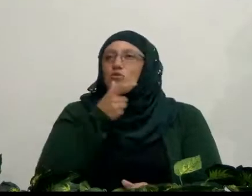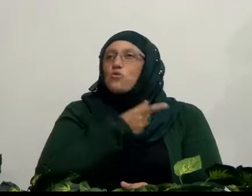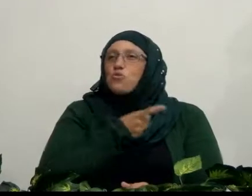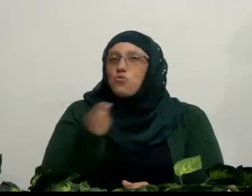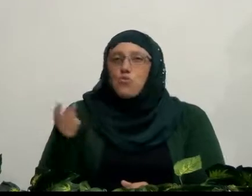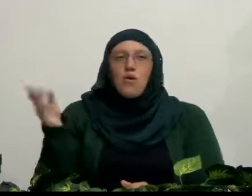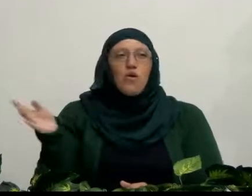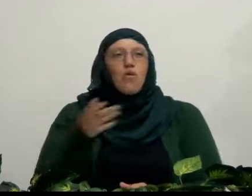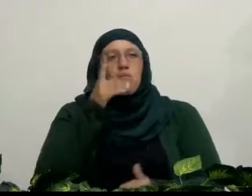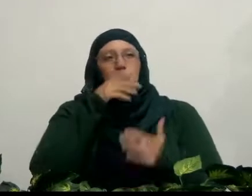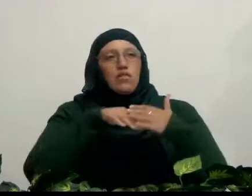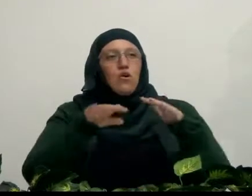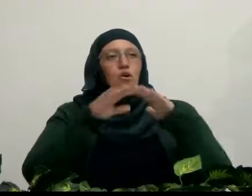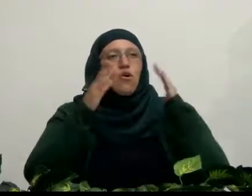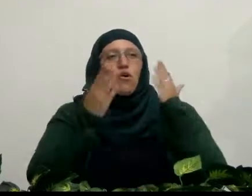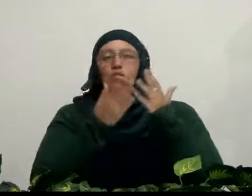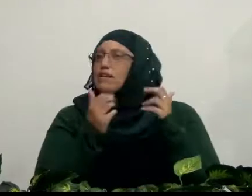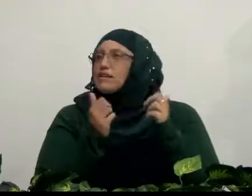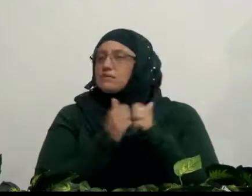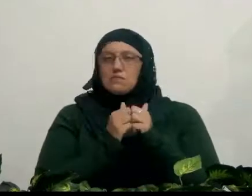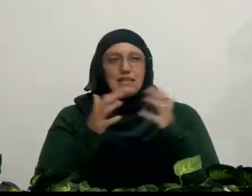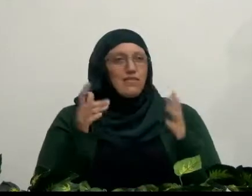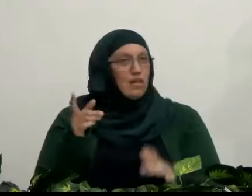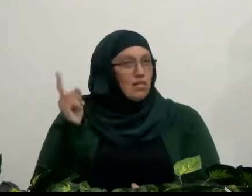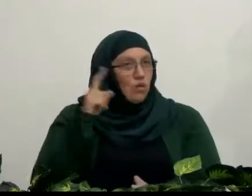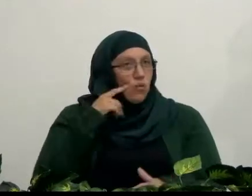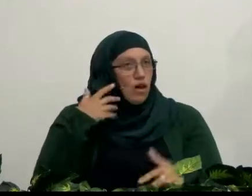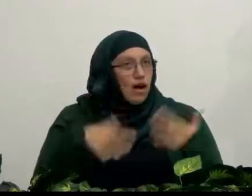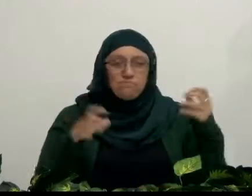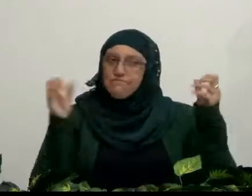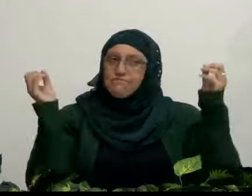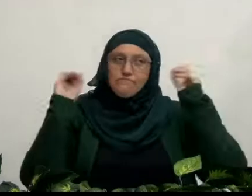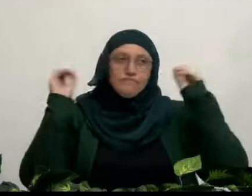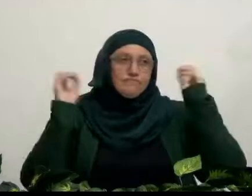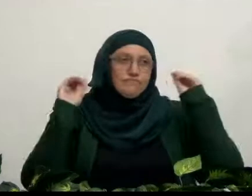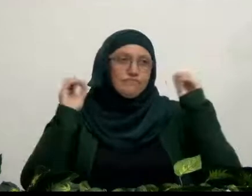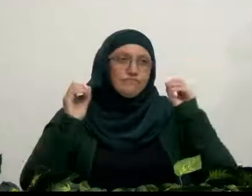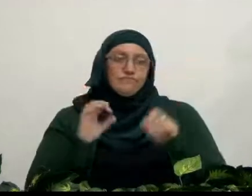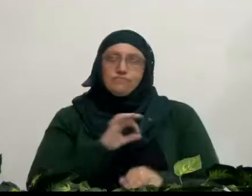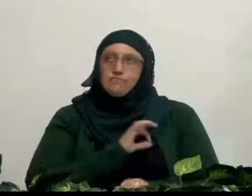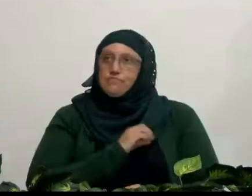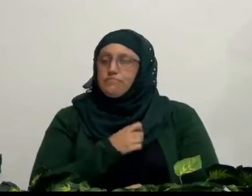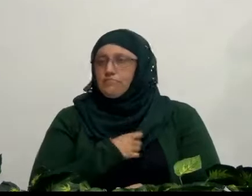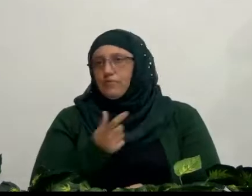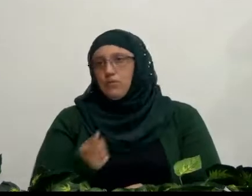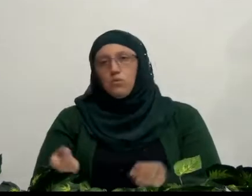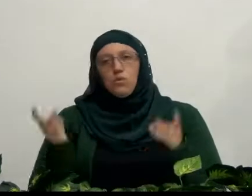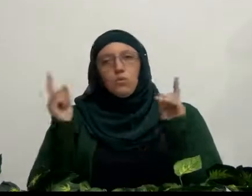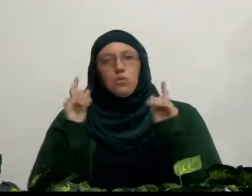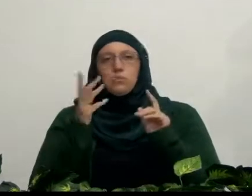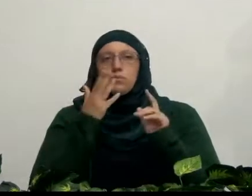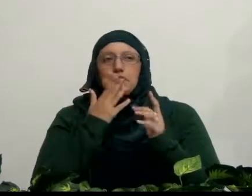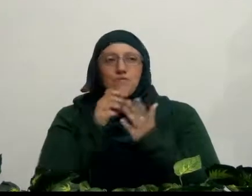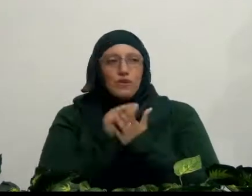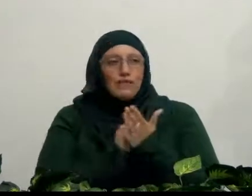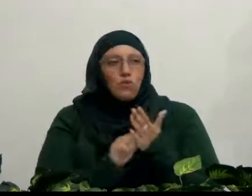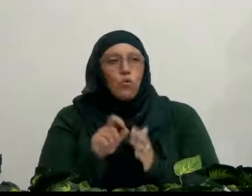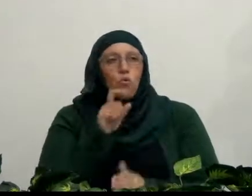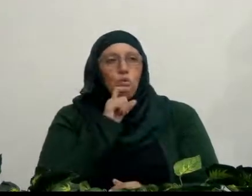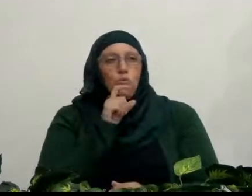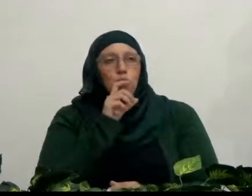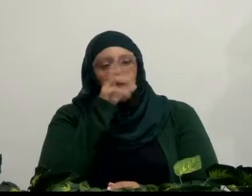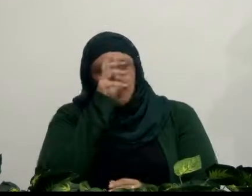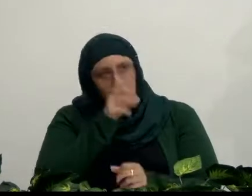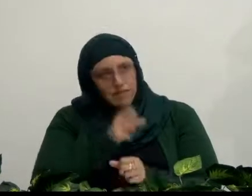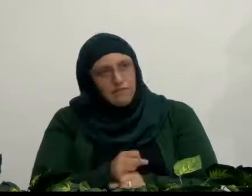earth disbelieve, it will not harm Allah in the least. O Lord, forgive the believers through what I